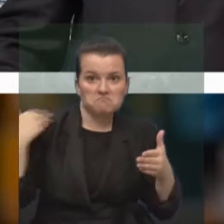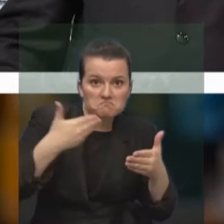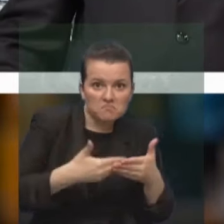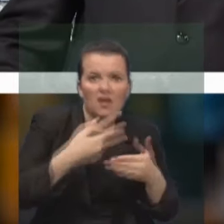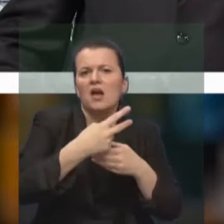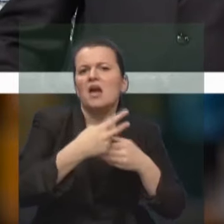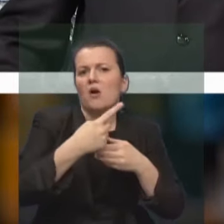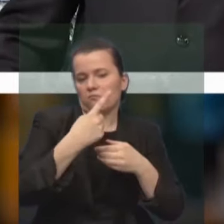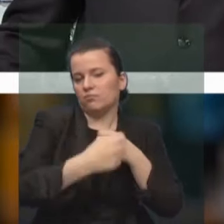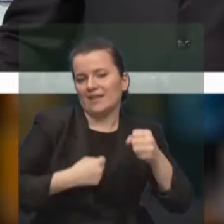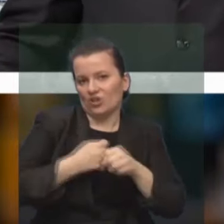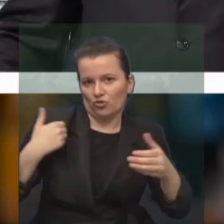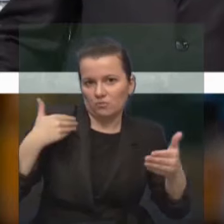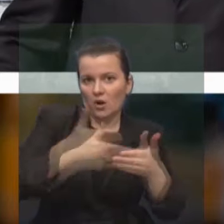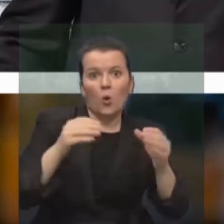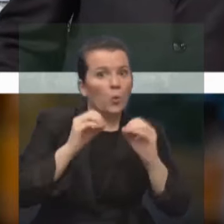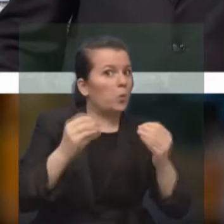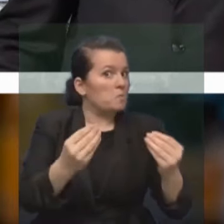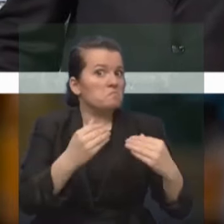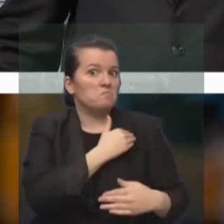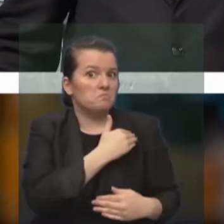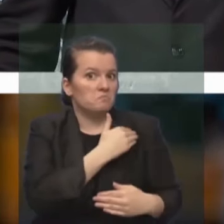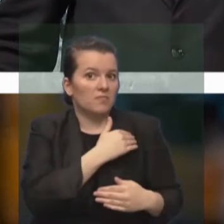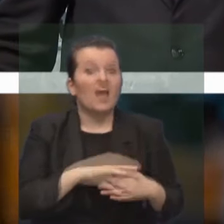be submitted for your approval at this general meeting.